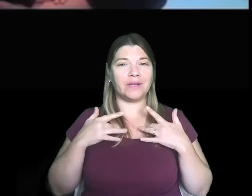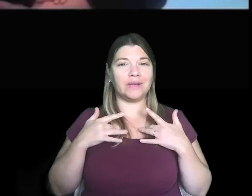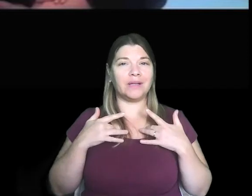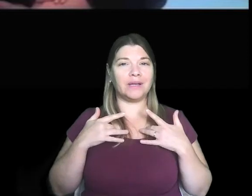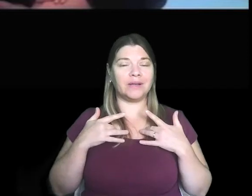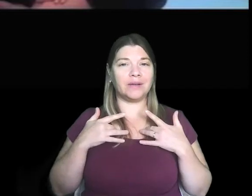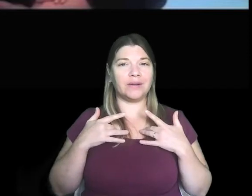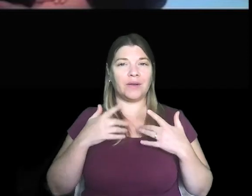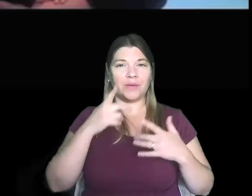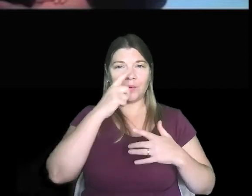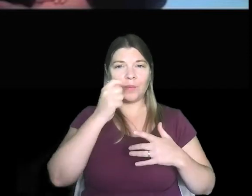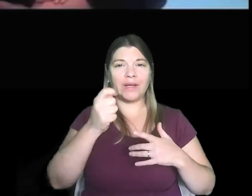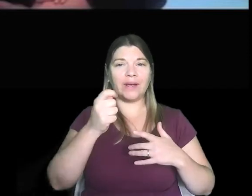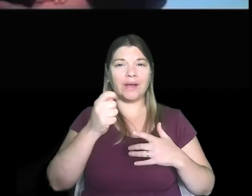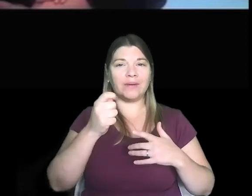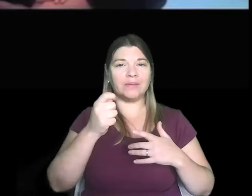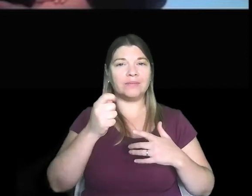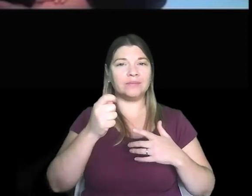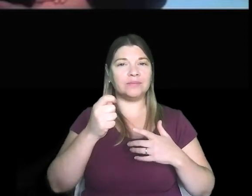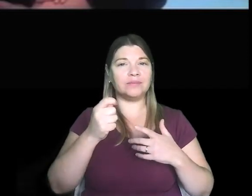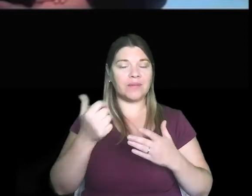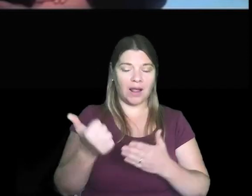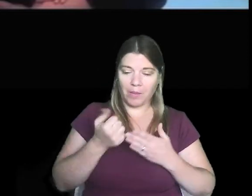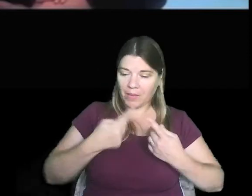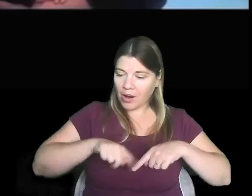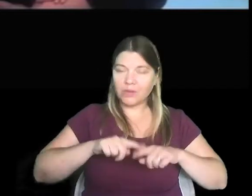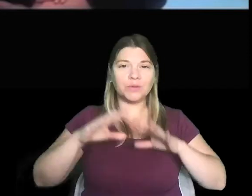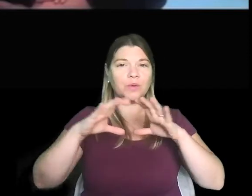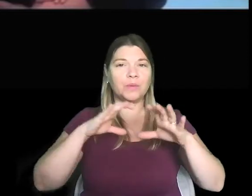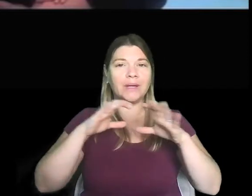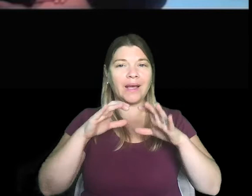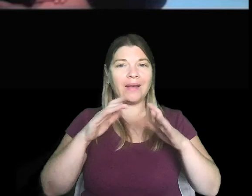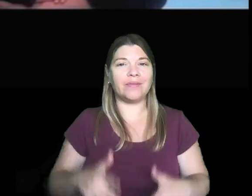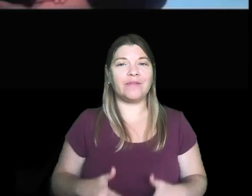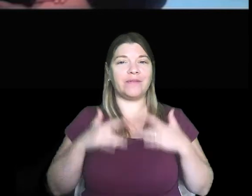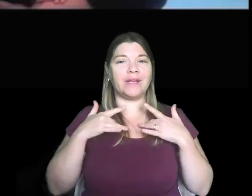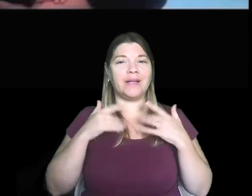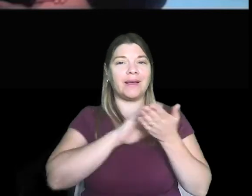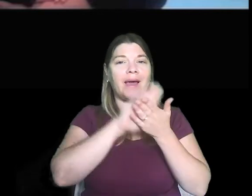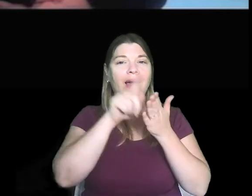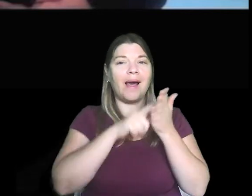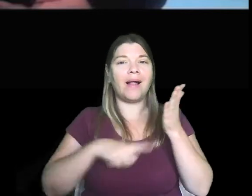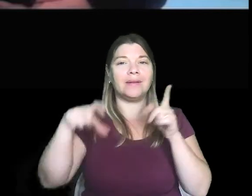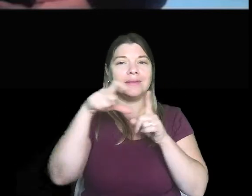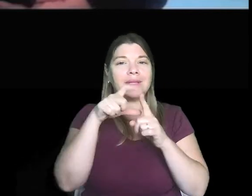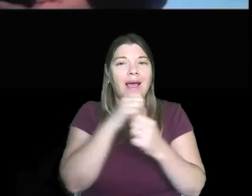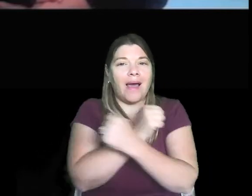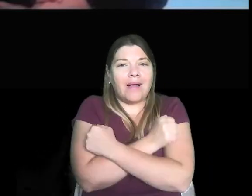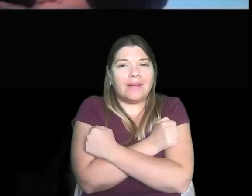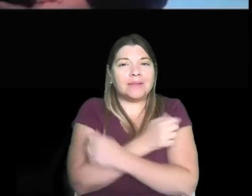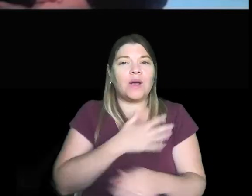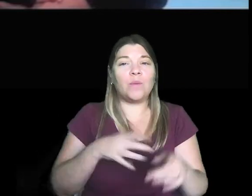it feels to be held. I want you to take a moment and close your eyes and think about